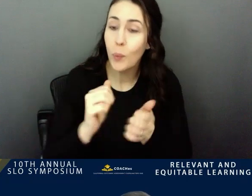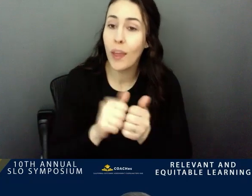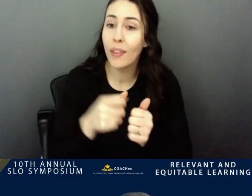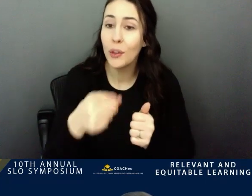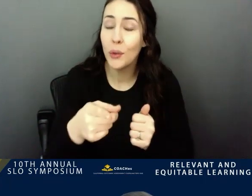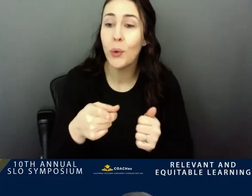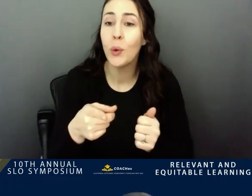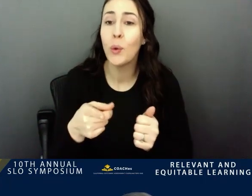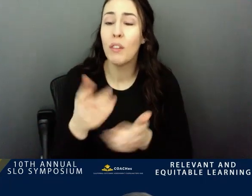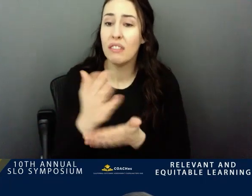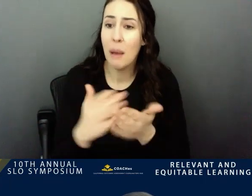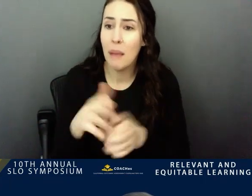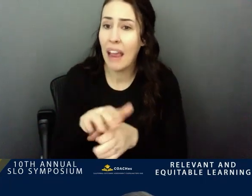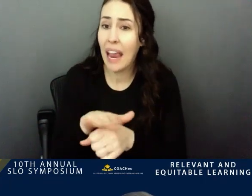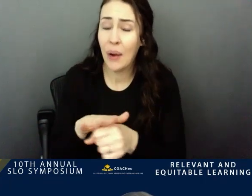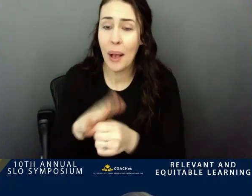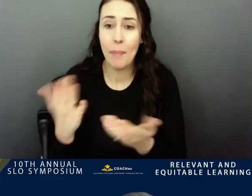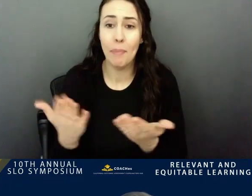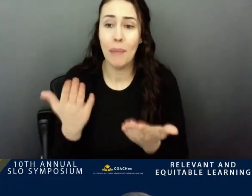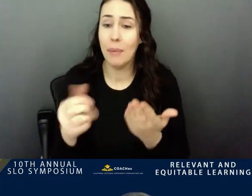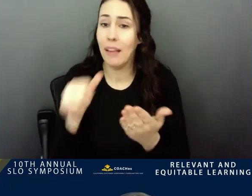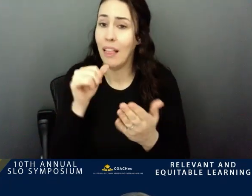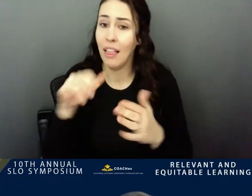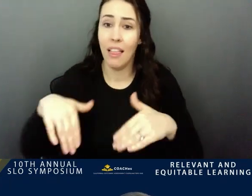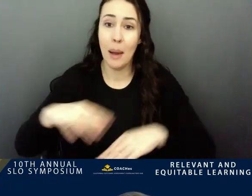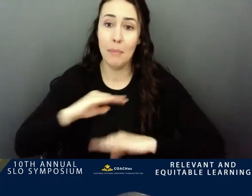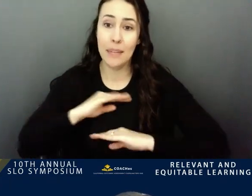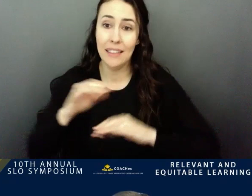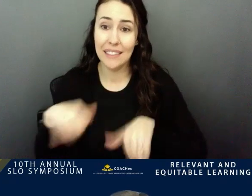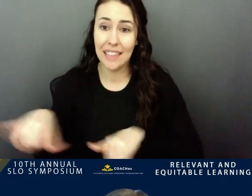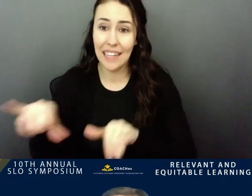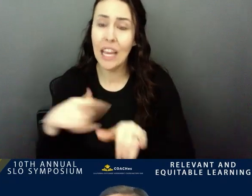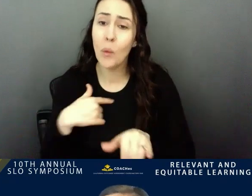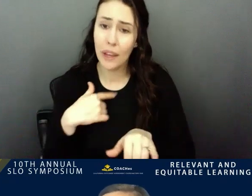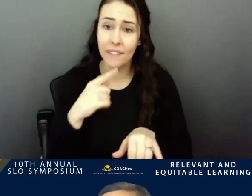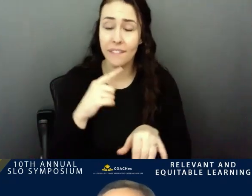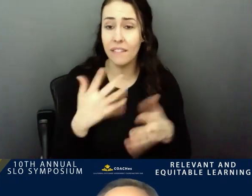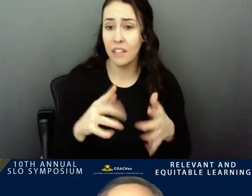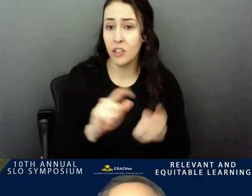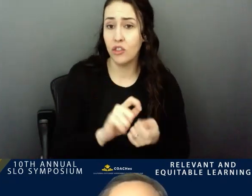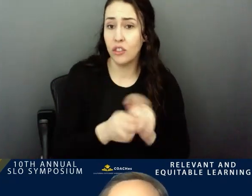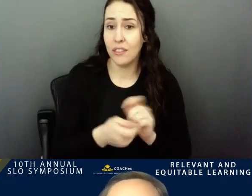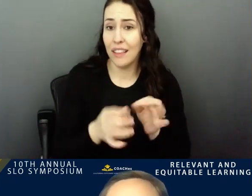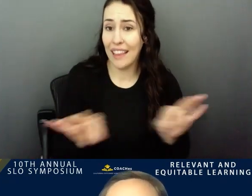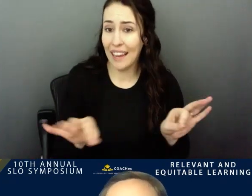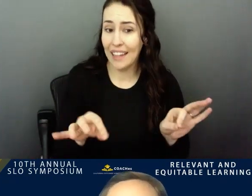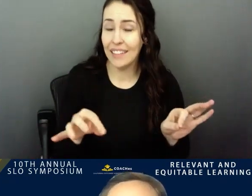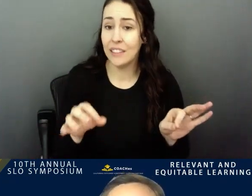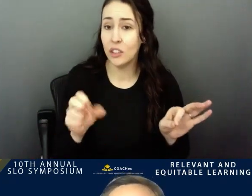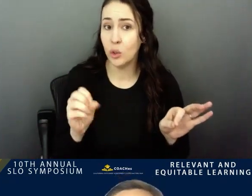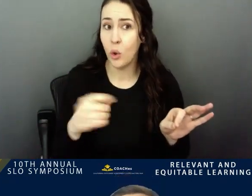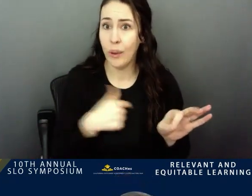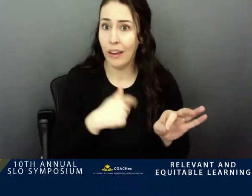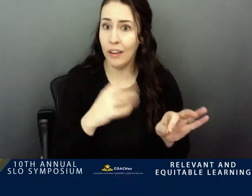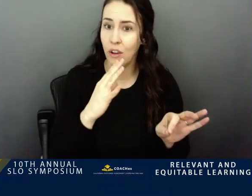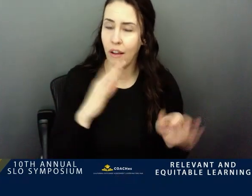might not be aligned with standards. And we've actually adjusted our language so that we're talking a little bit less about like